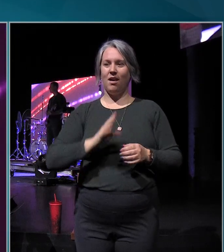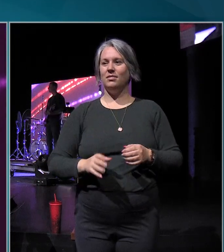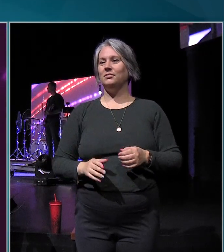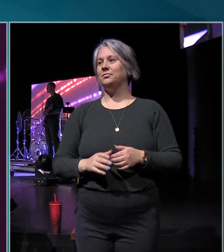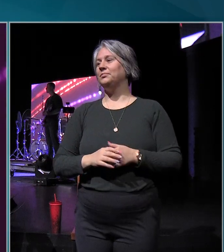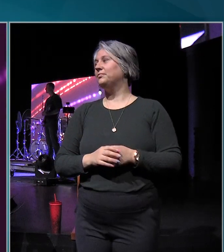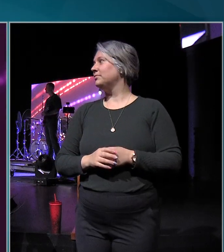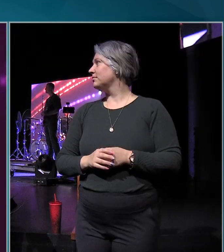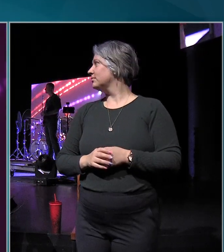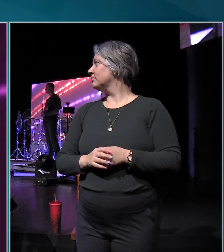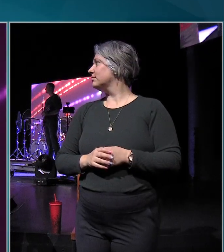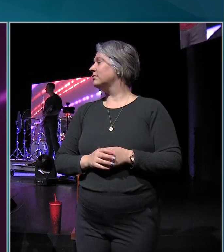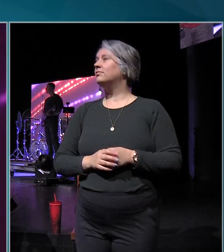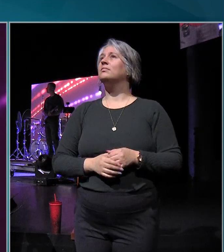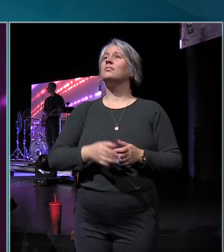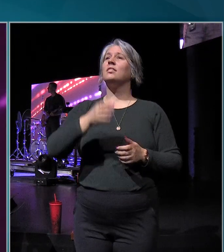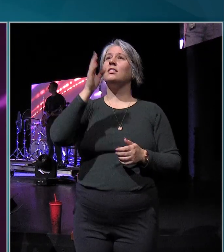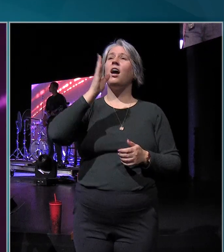God, you're amazing.